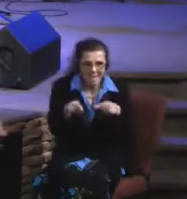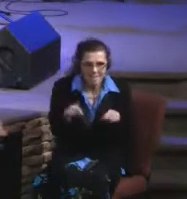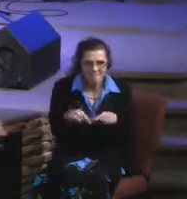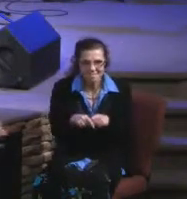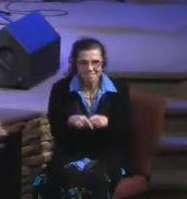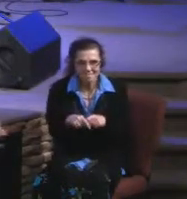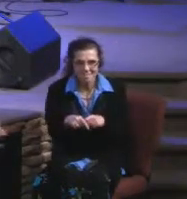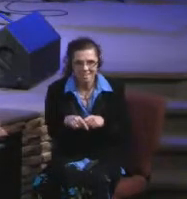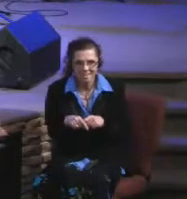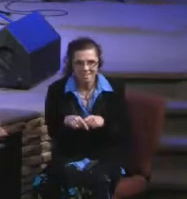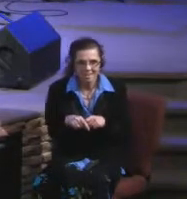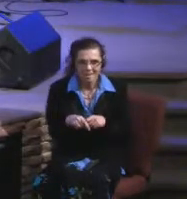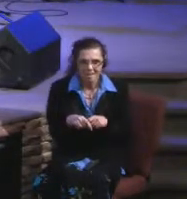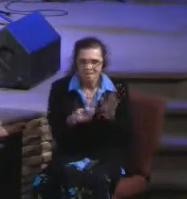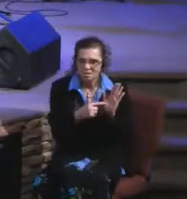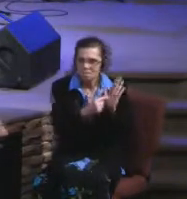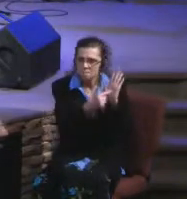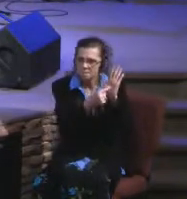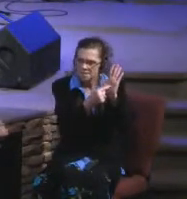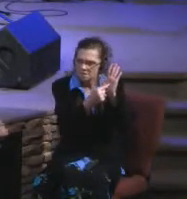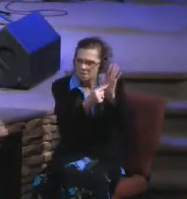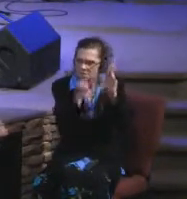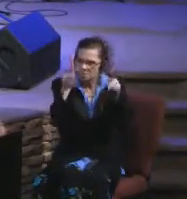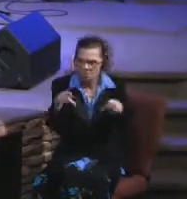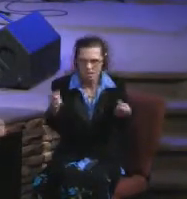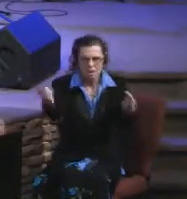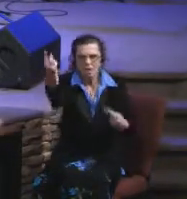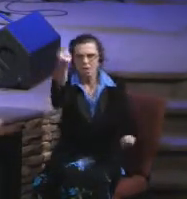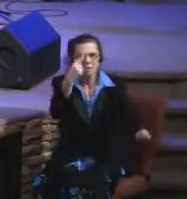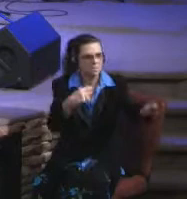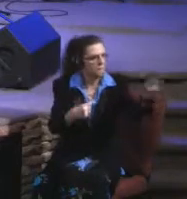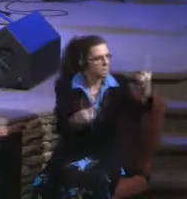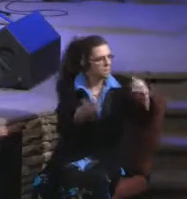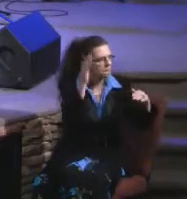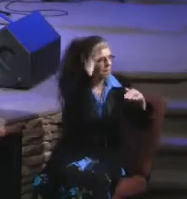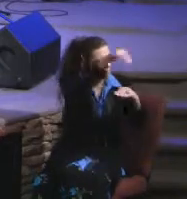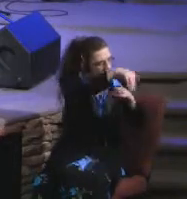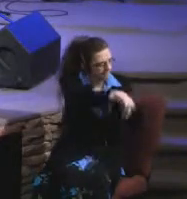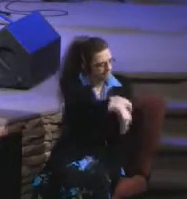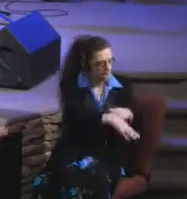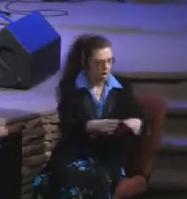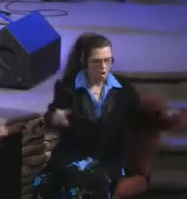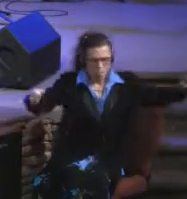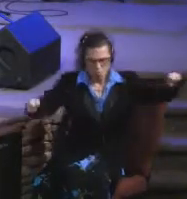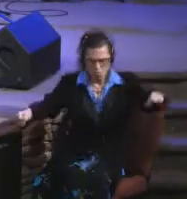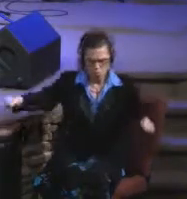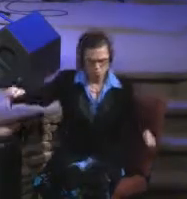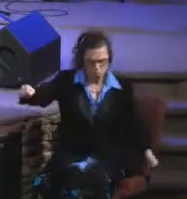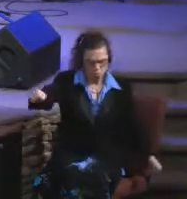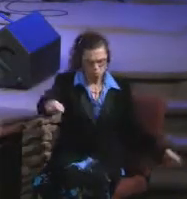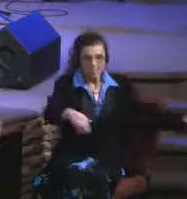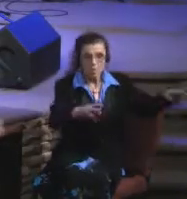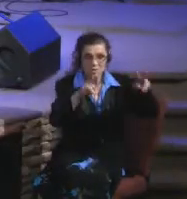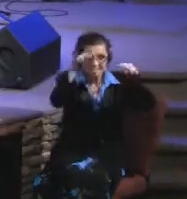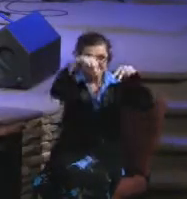these pictures of people coming off these ski slopes and you know, they're soaring high, and it was